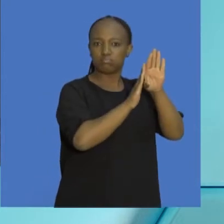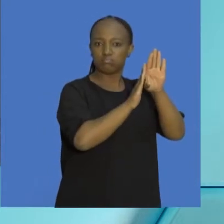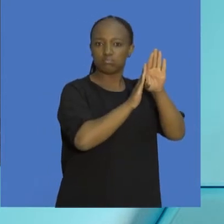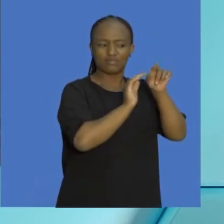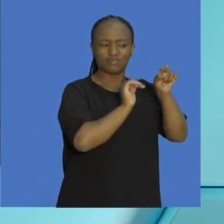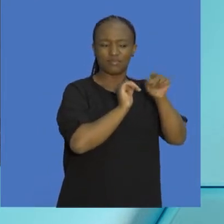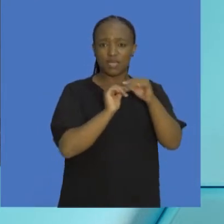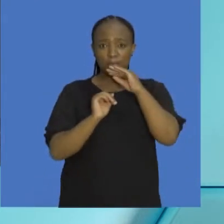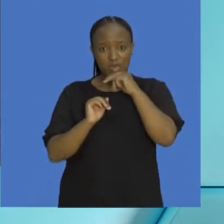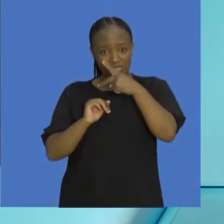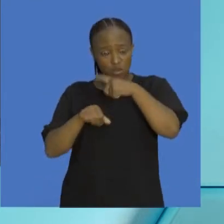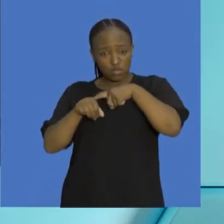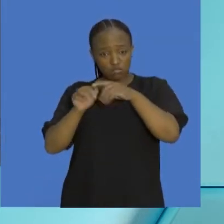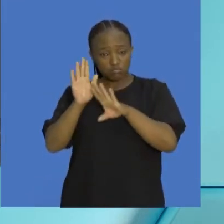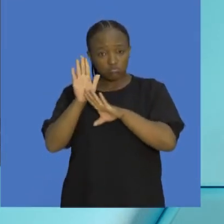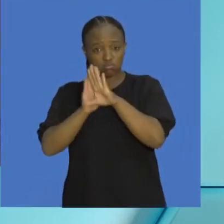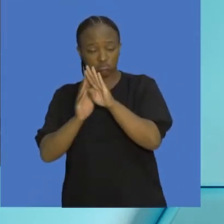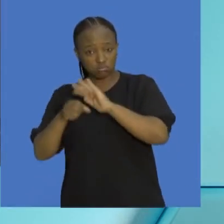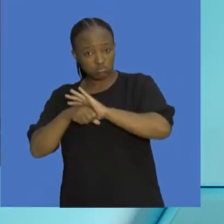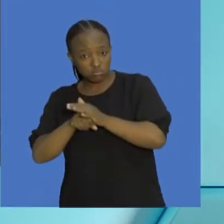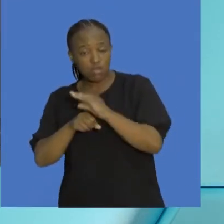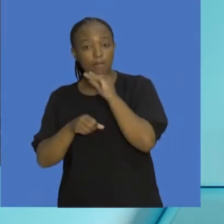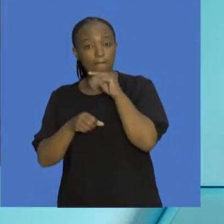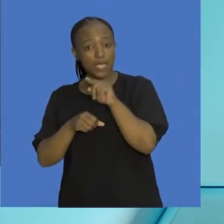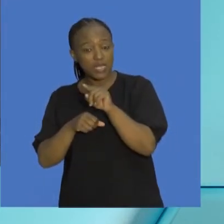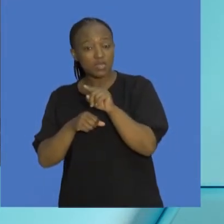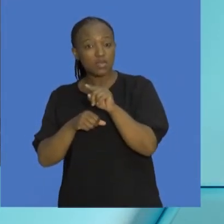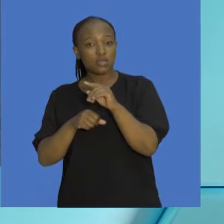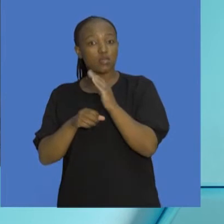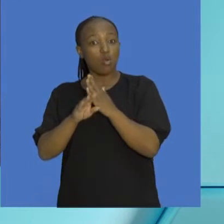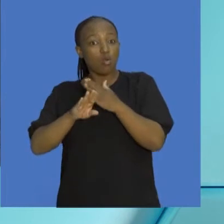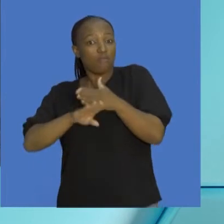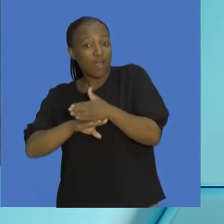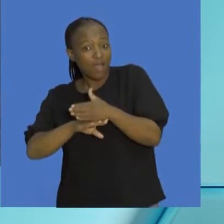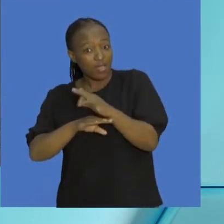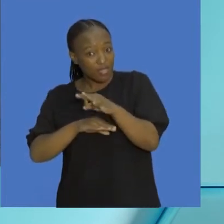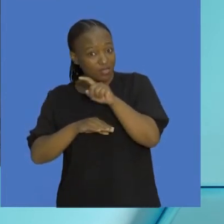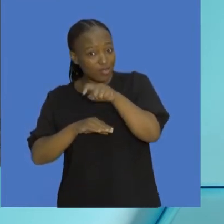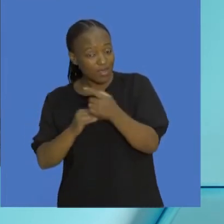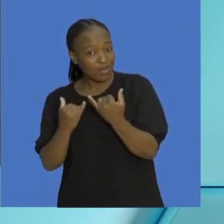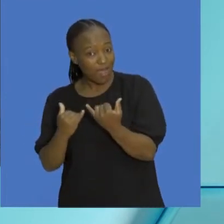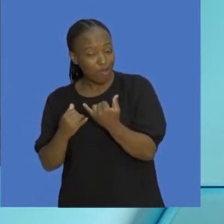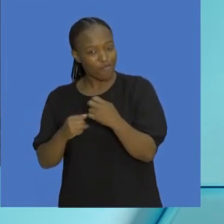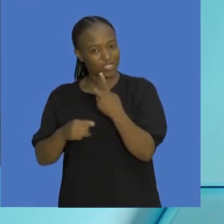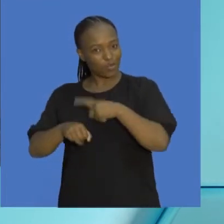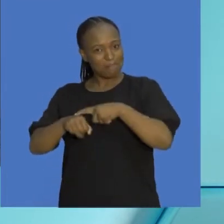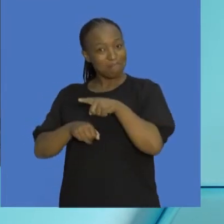mean? Does it mean, are we going to get more than 13,000 COVID-19 in the second